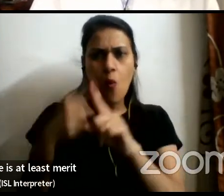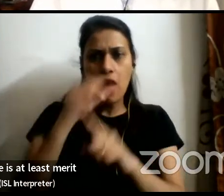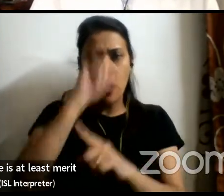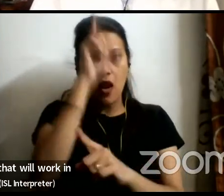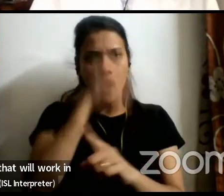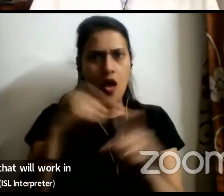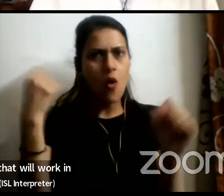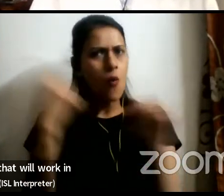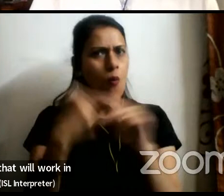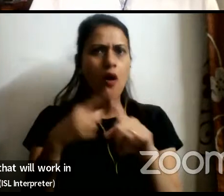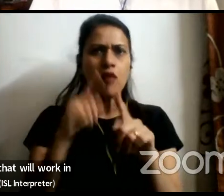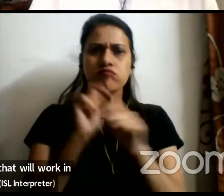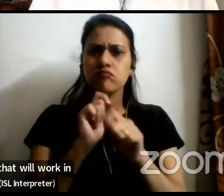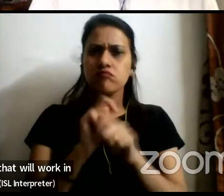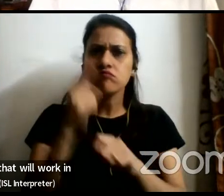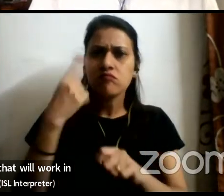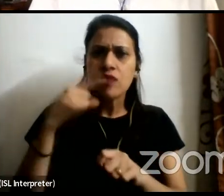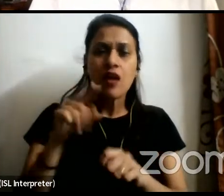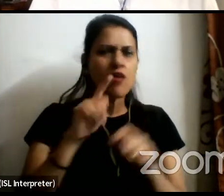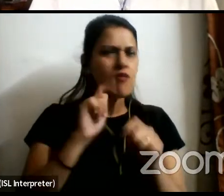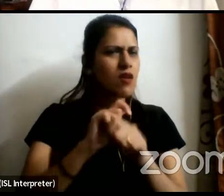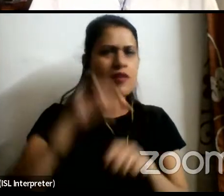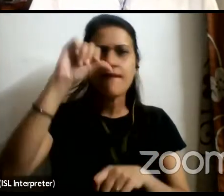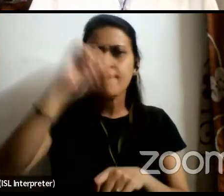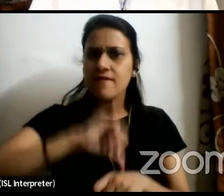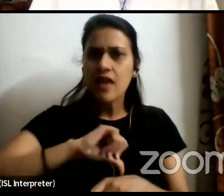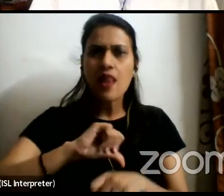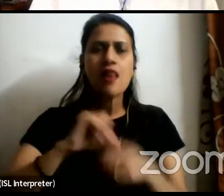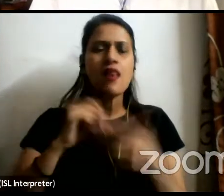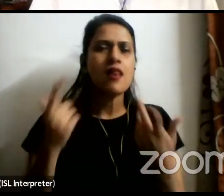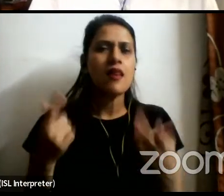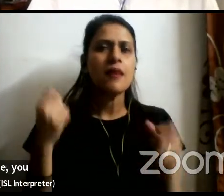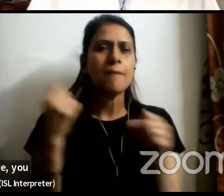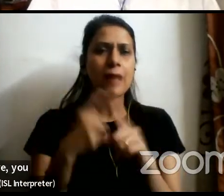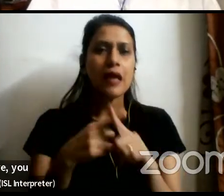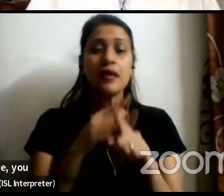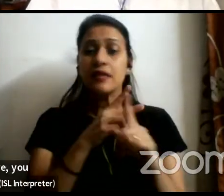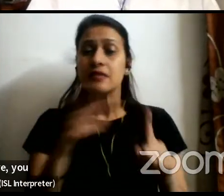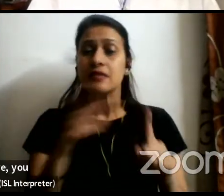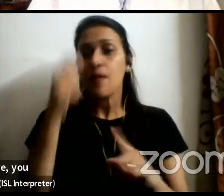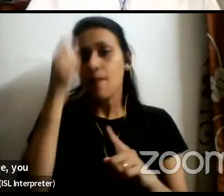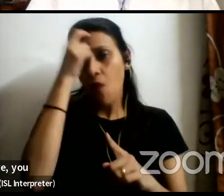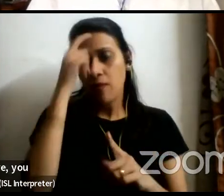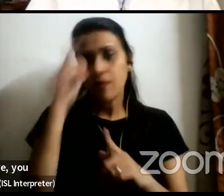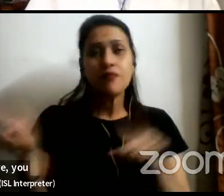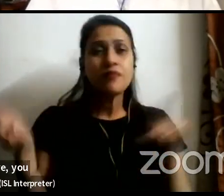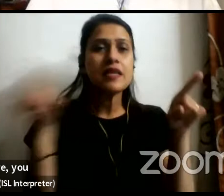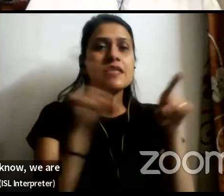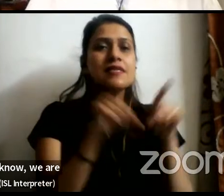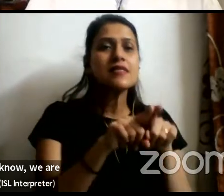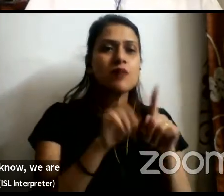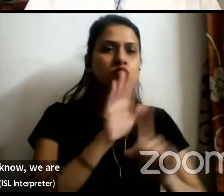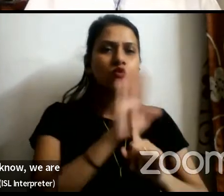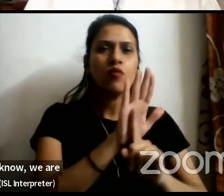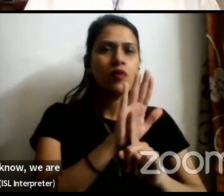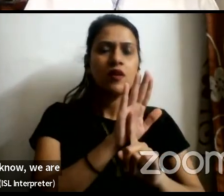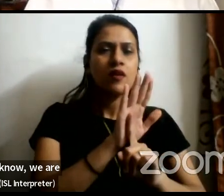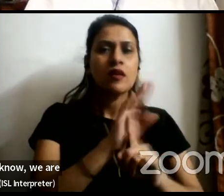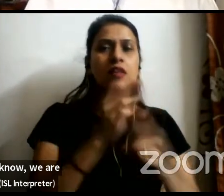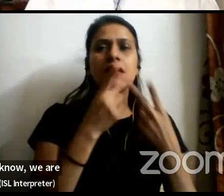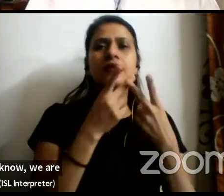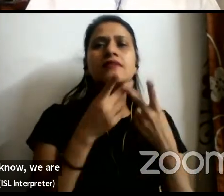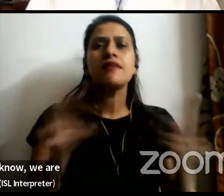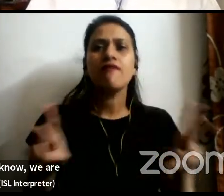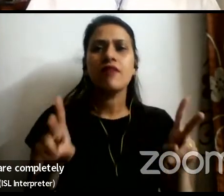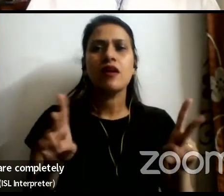too. But whether or not those are, we are addressing the same problems are a completely different question, but there is definitely